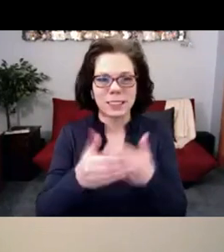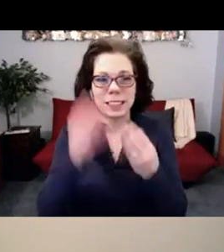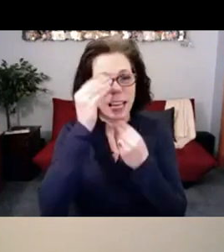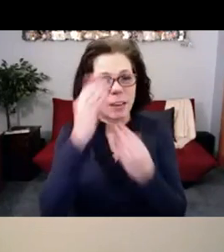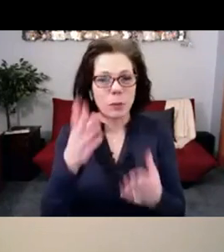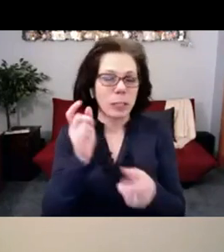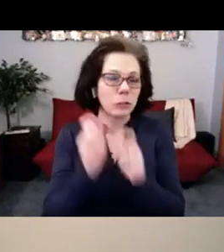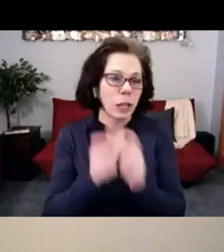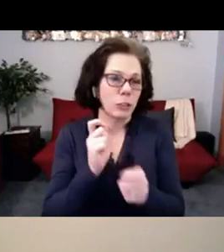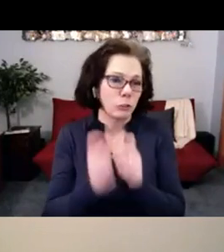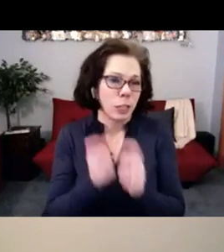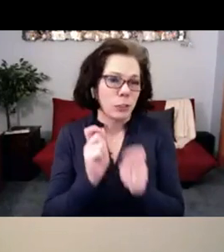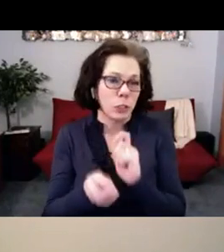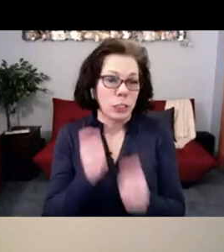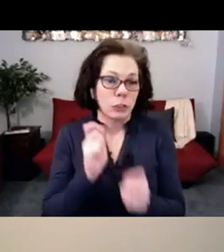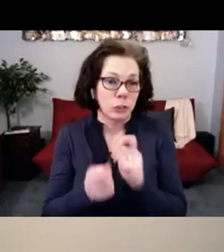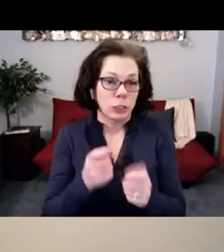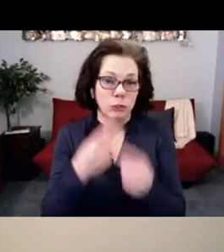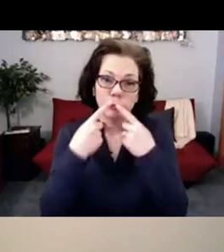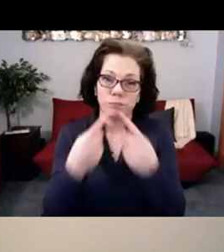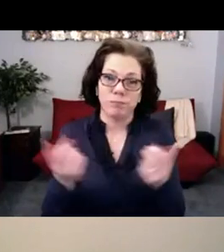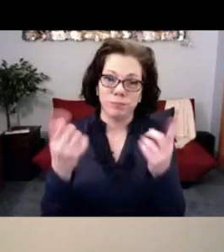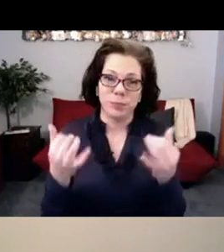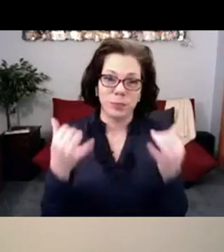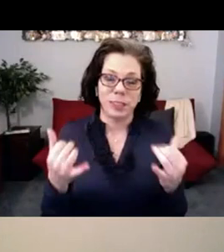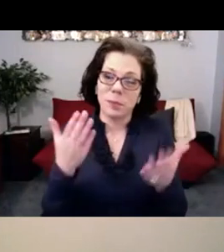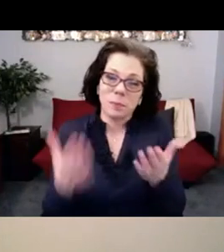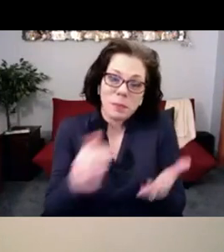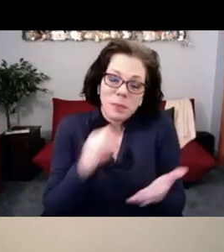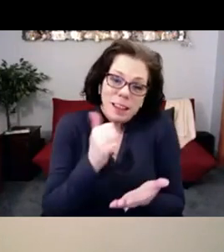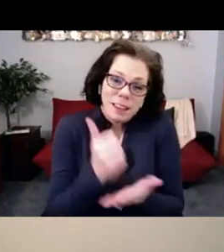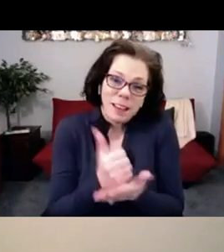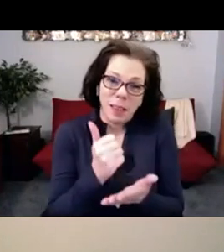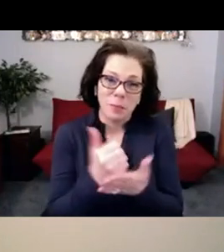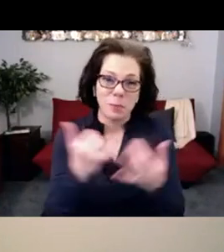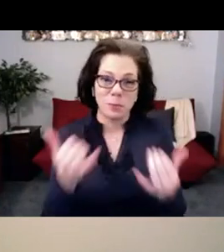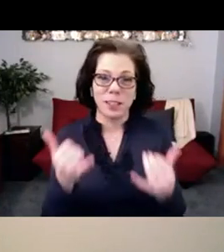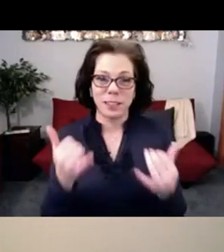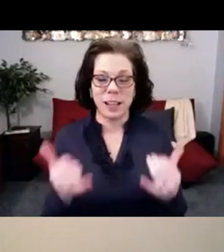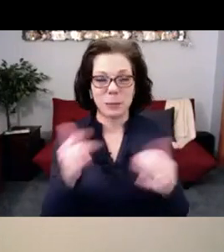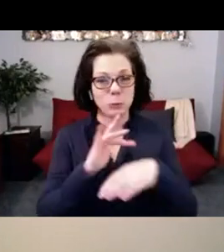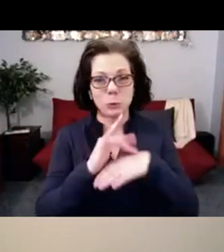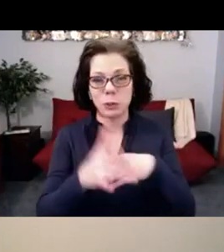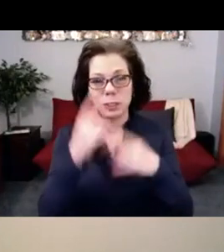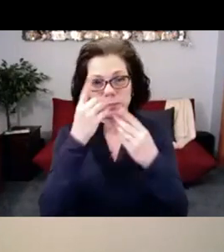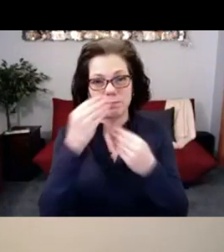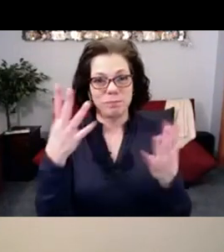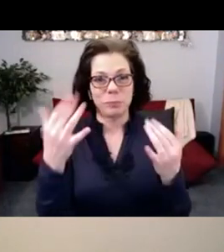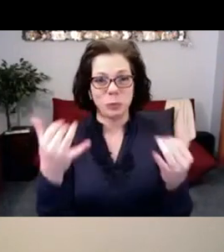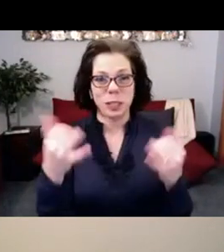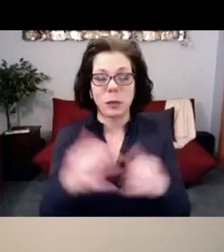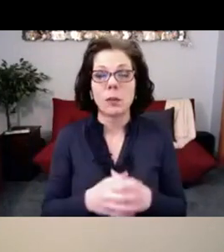quickly that speculating on that might not even be all that helpful and would probably be premature. What we're going to do and what you can look forward to is